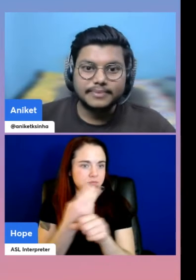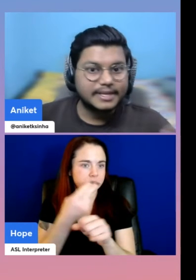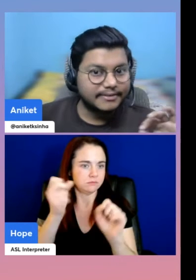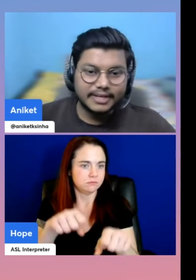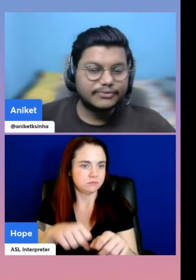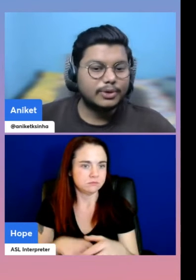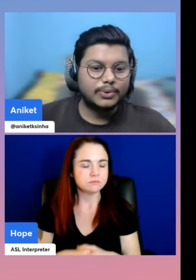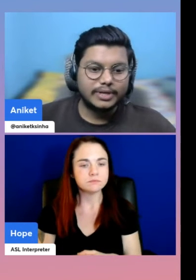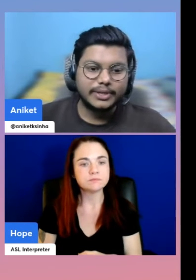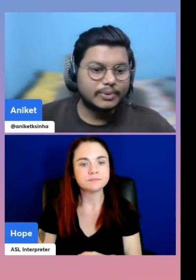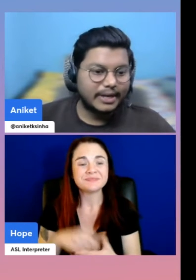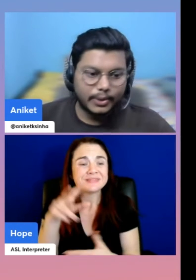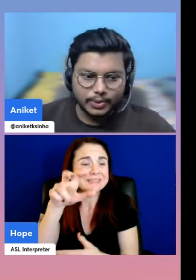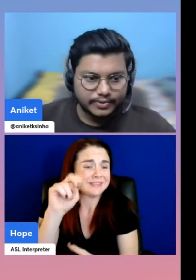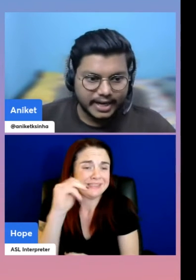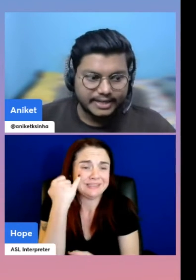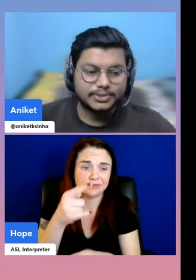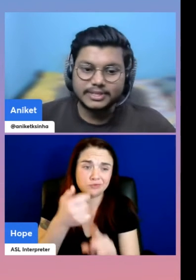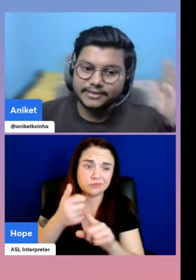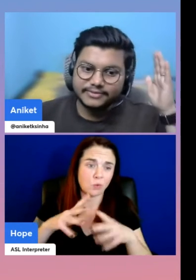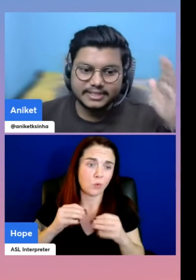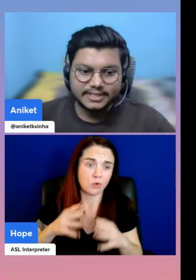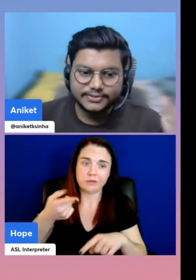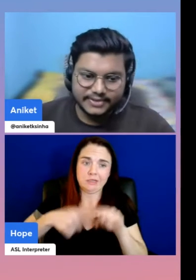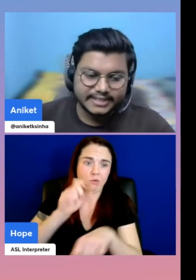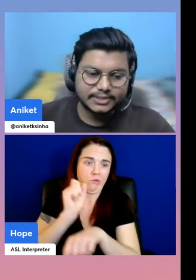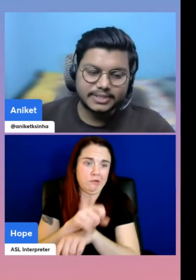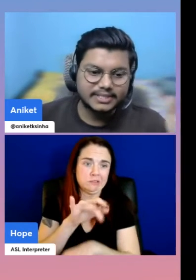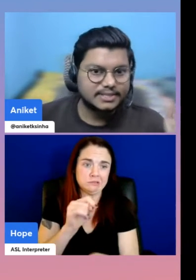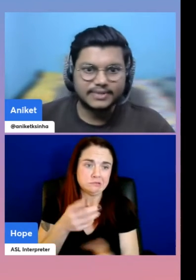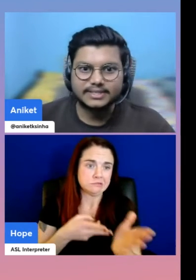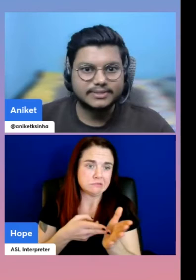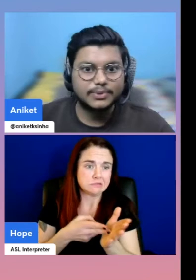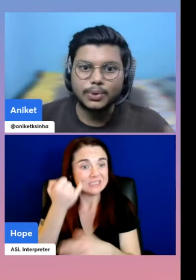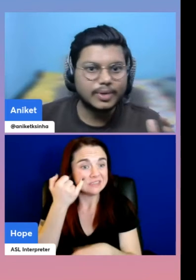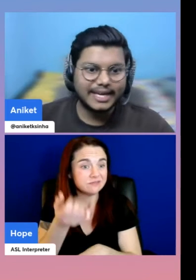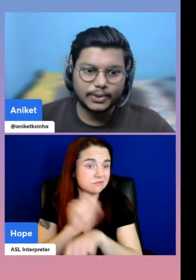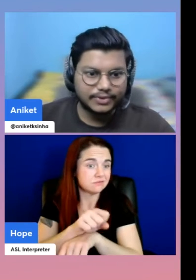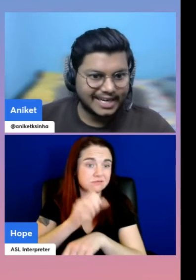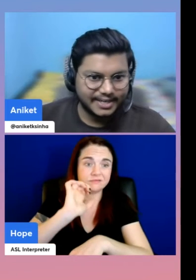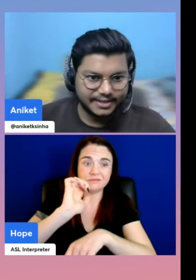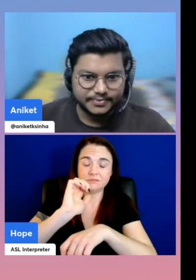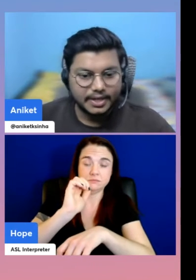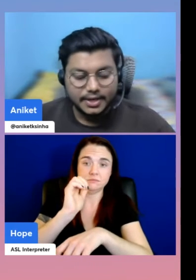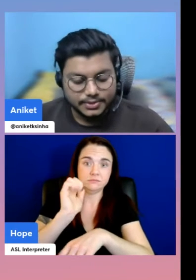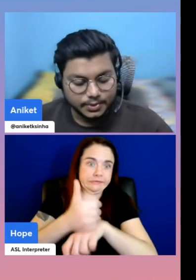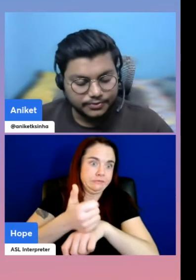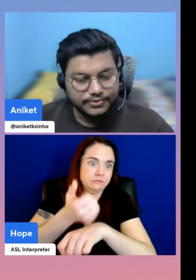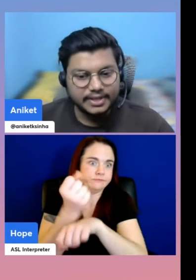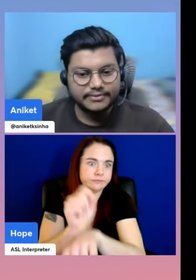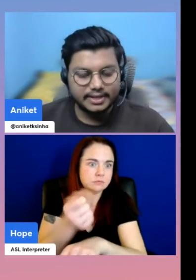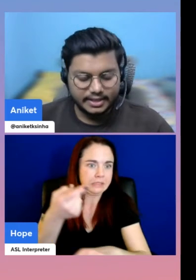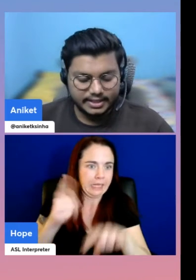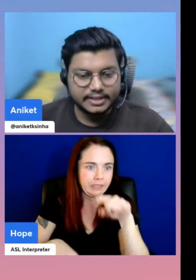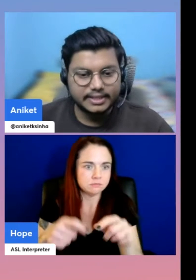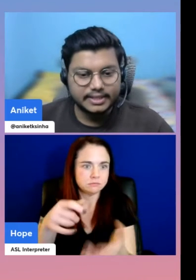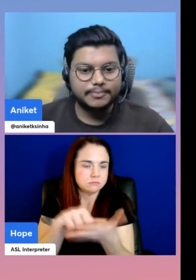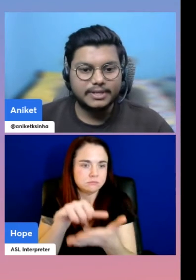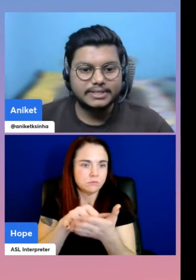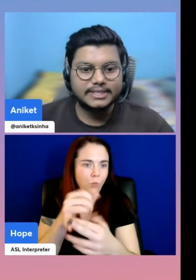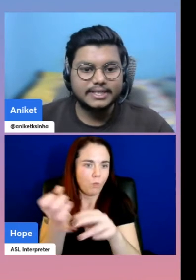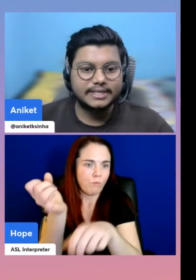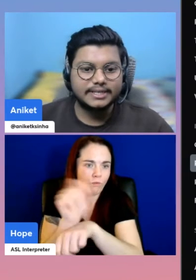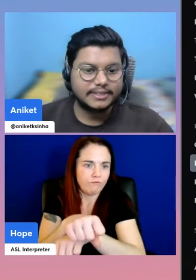and even if you are owner, you cannot override it. So if this is fixed, so this is fixed, no one can override it. So we were in